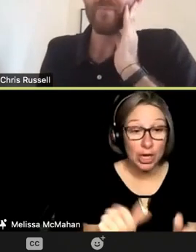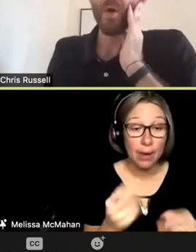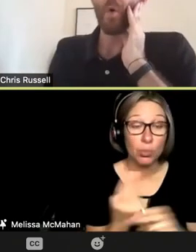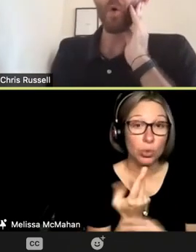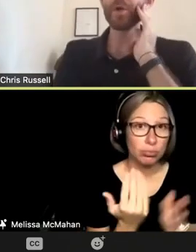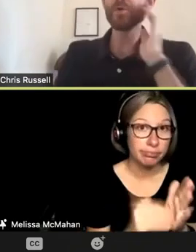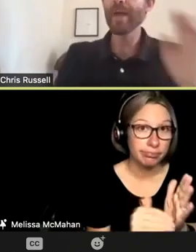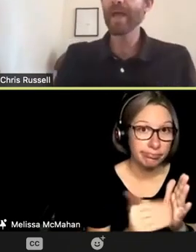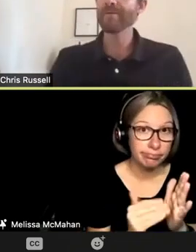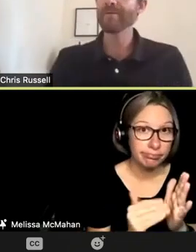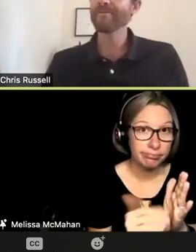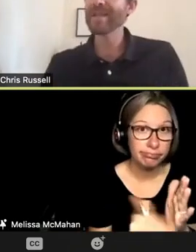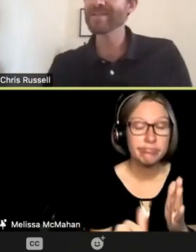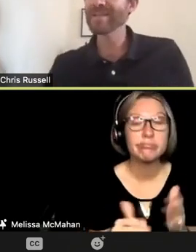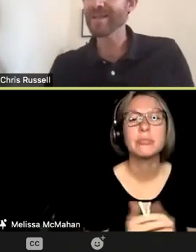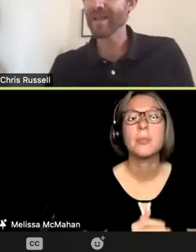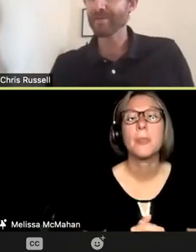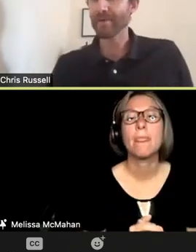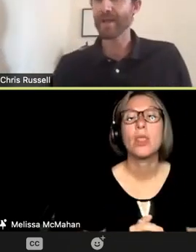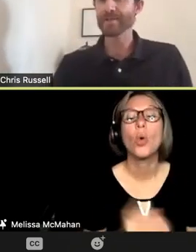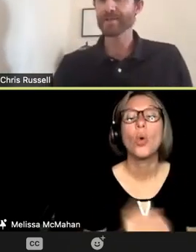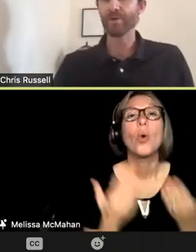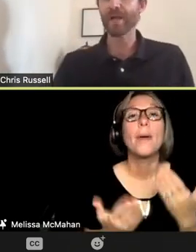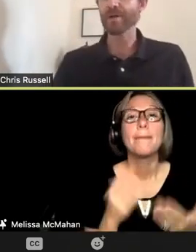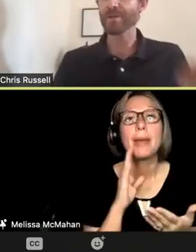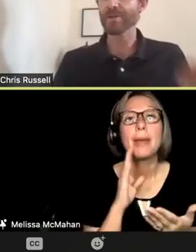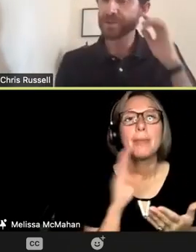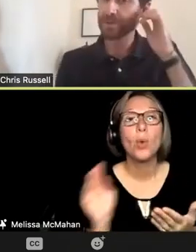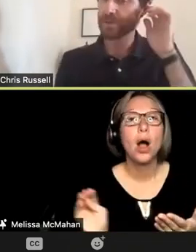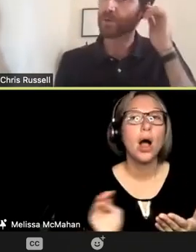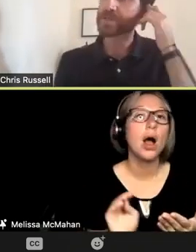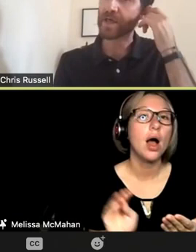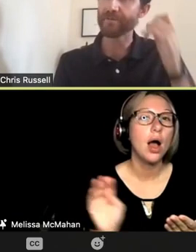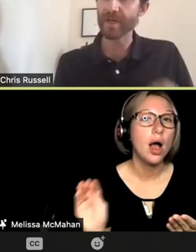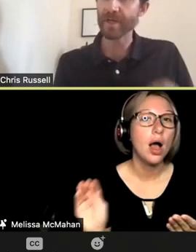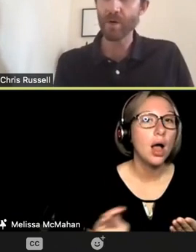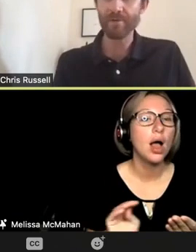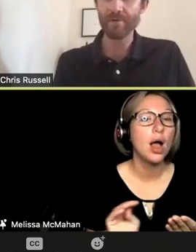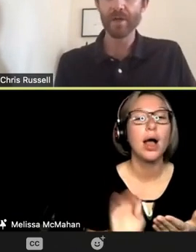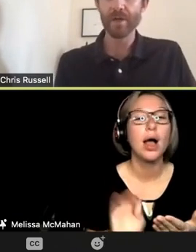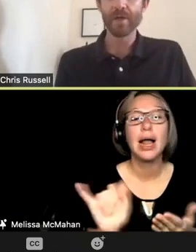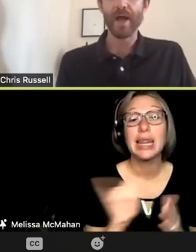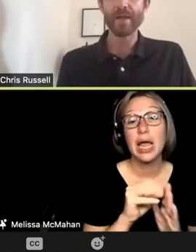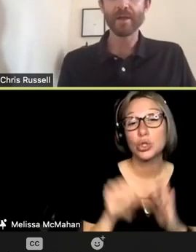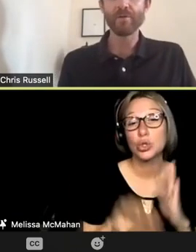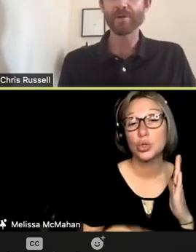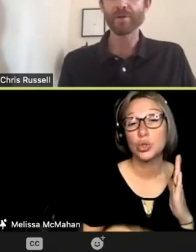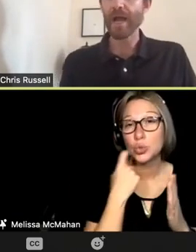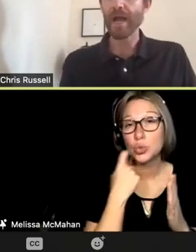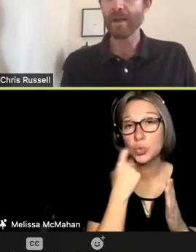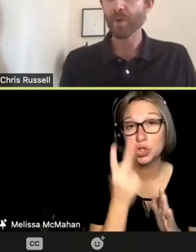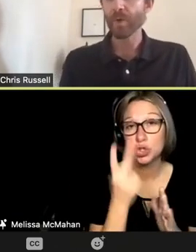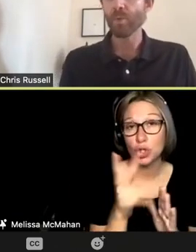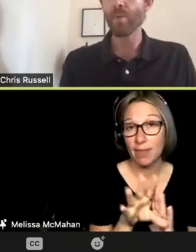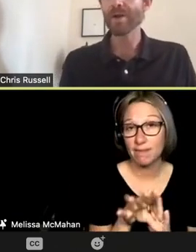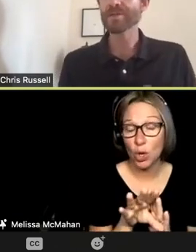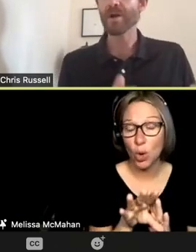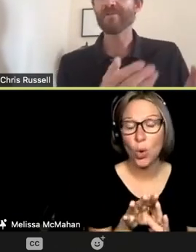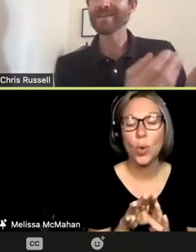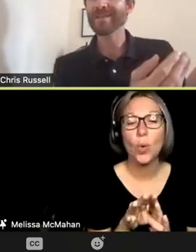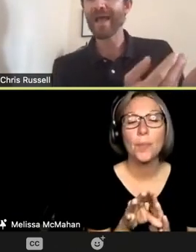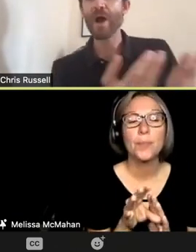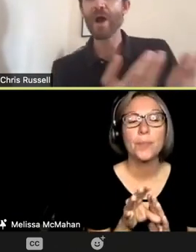over. Or you may phase these in, right? So like our student who we saw the video of, I think over time,